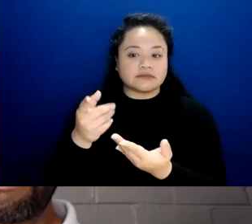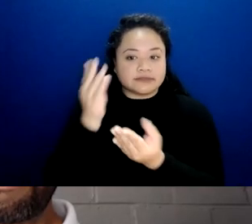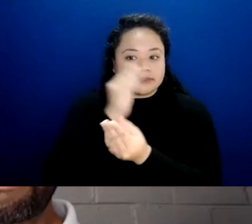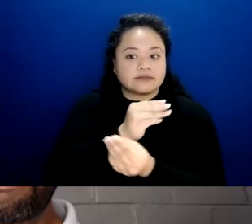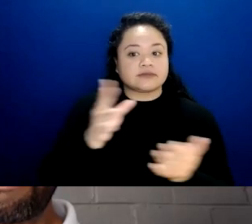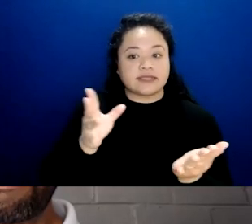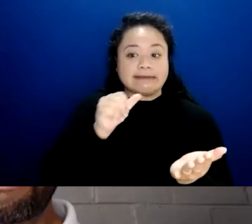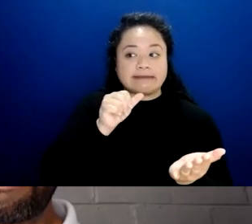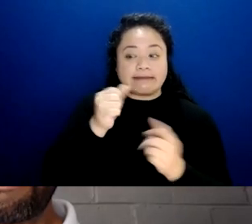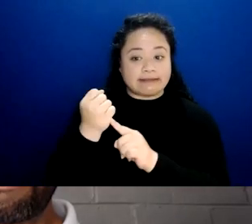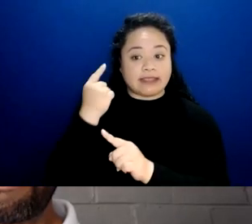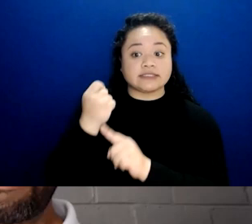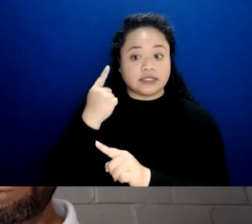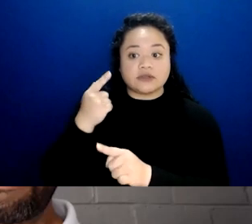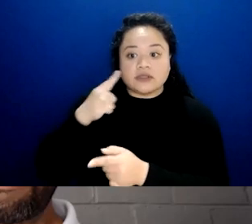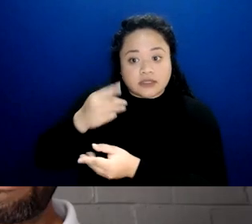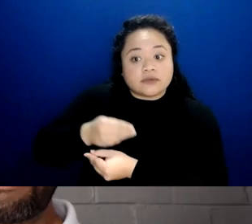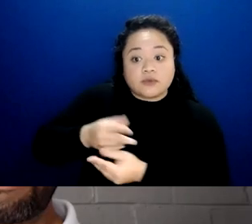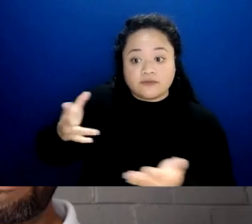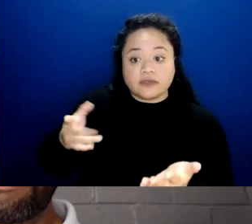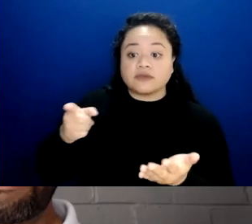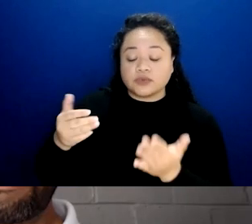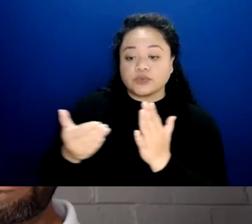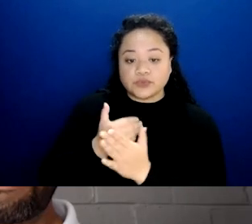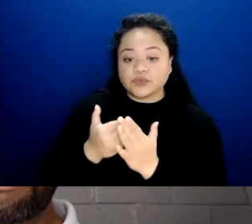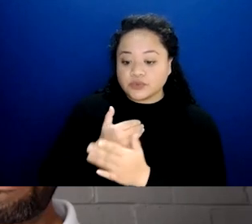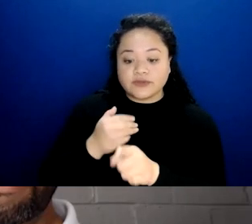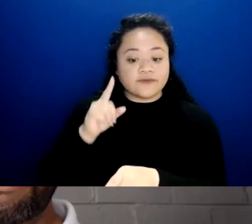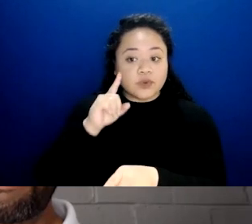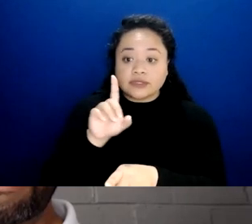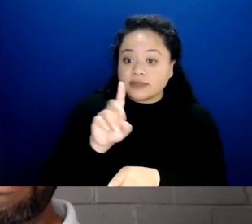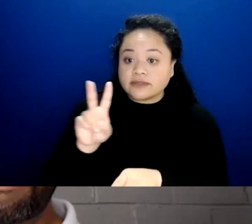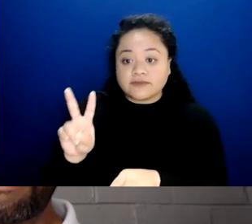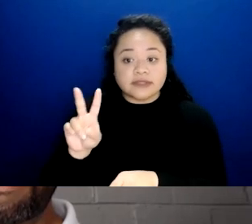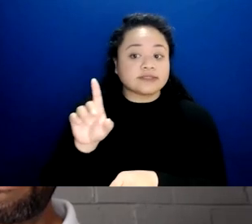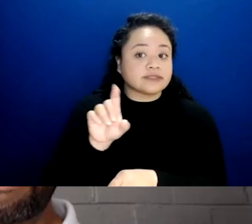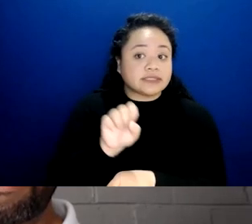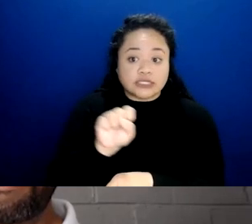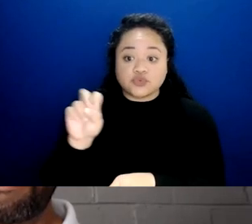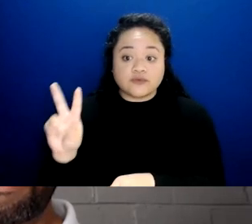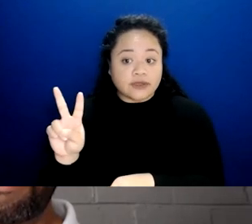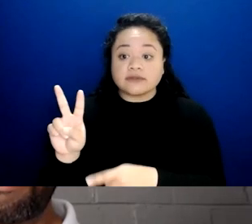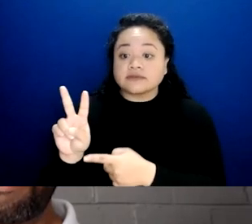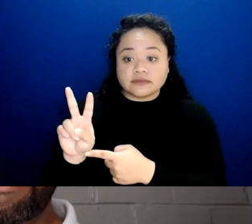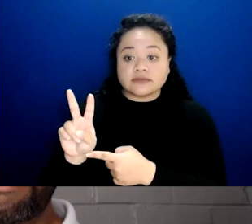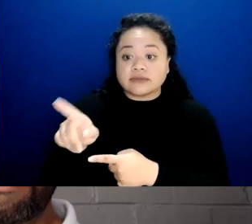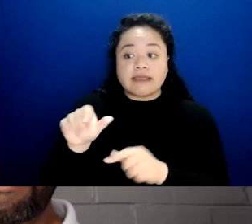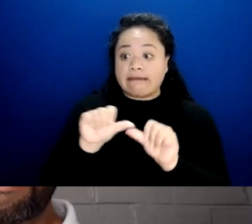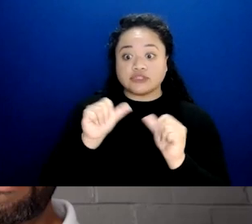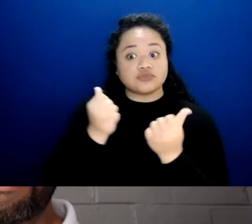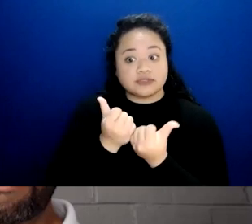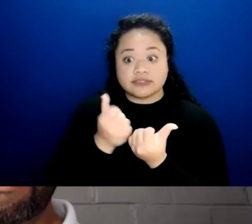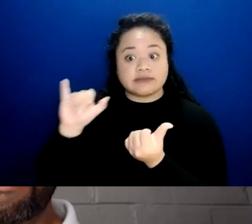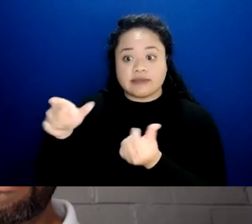training around this for domestic violence and sexual assault agencies, which I think is fantastic. But